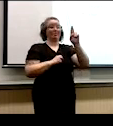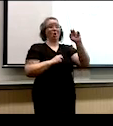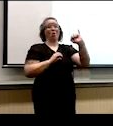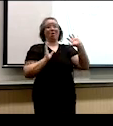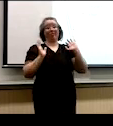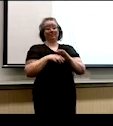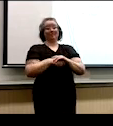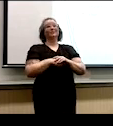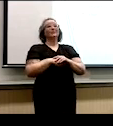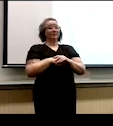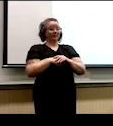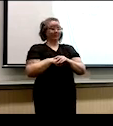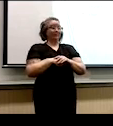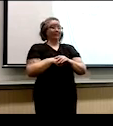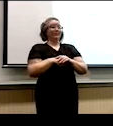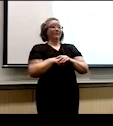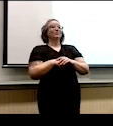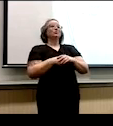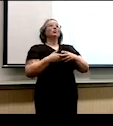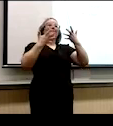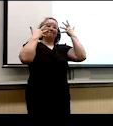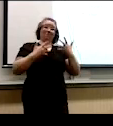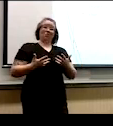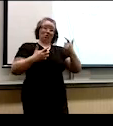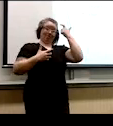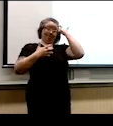moderate severe hippocampal atrophy,